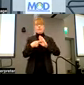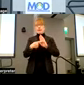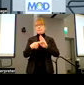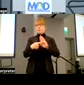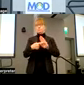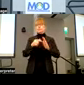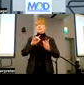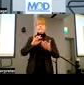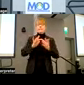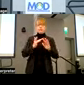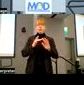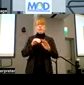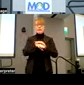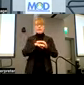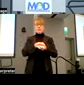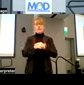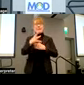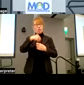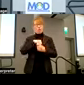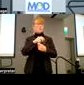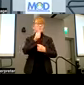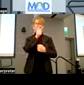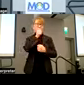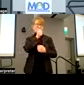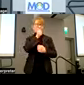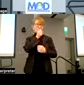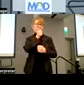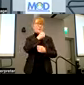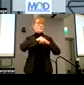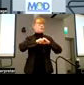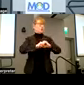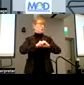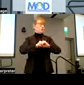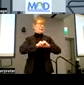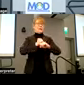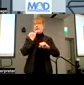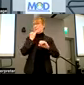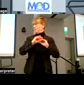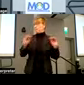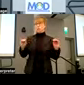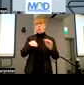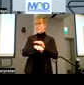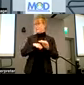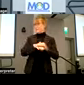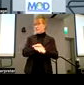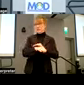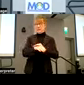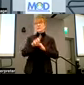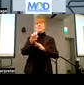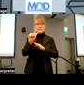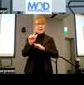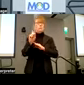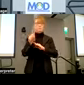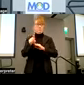is also privacy and security for disabled people. If there is no accessibility, disabled people need